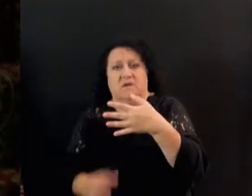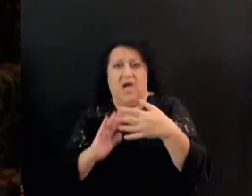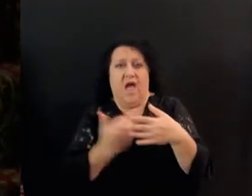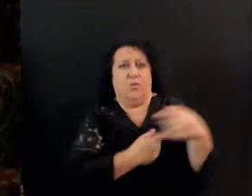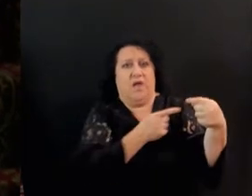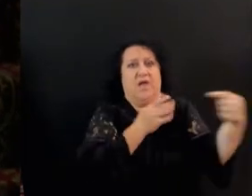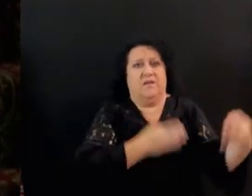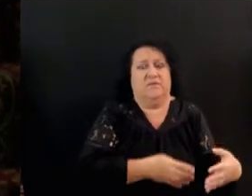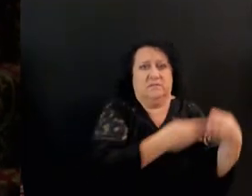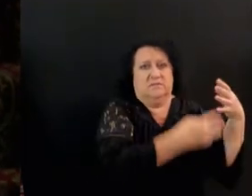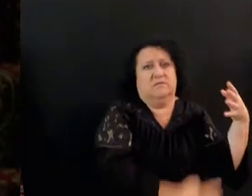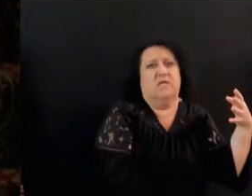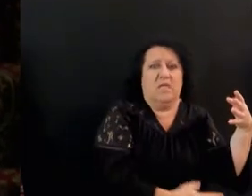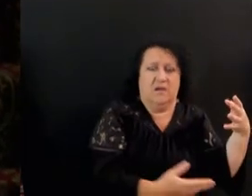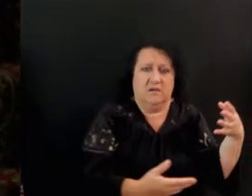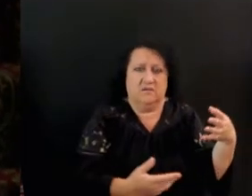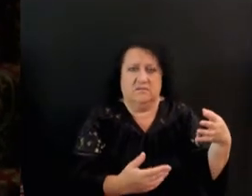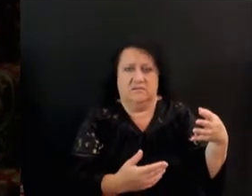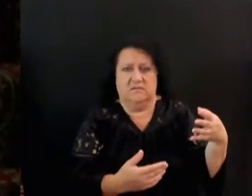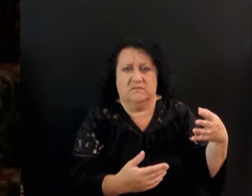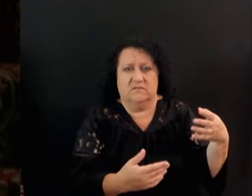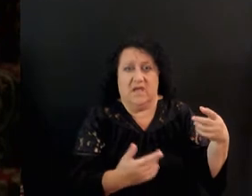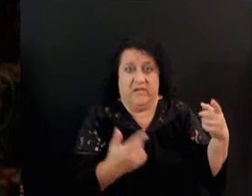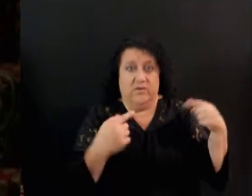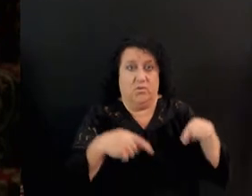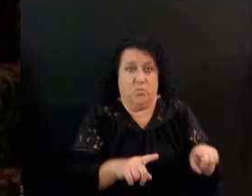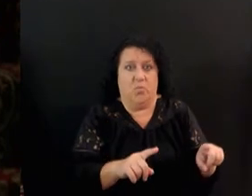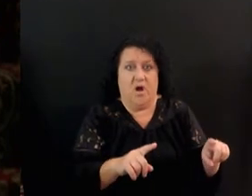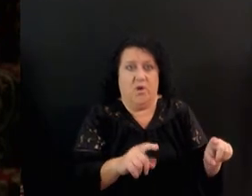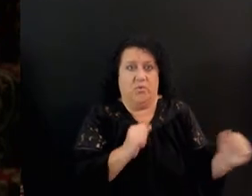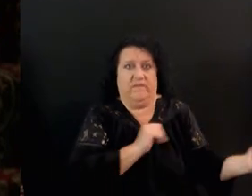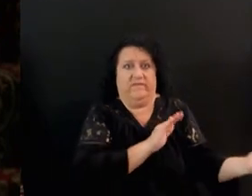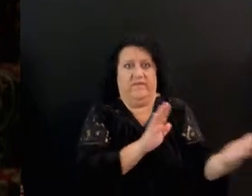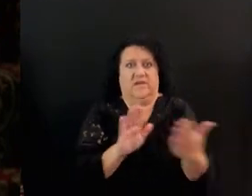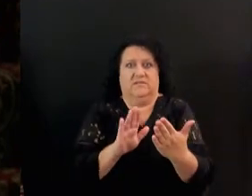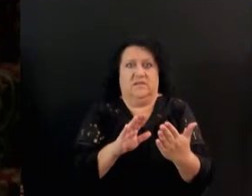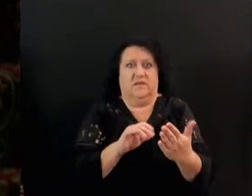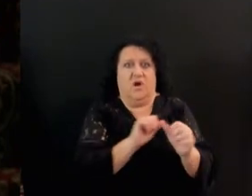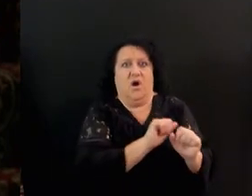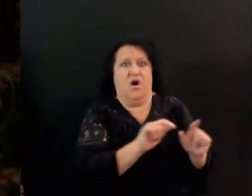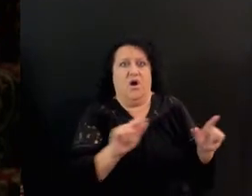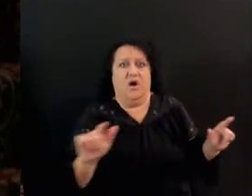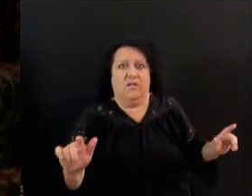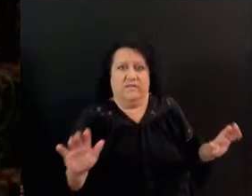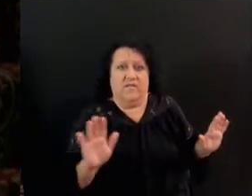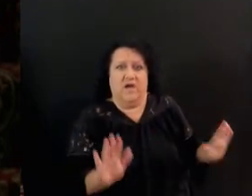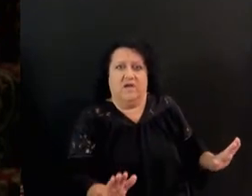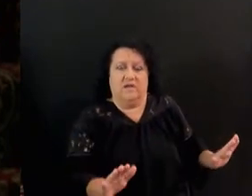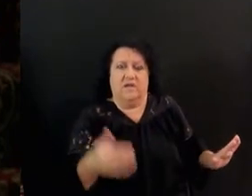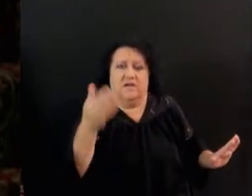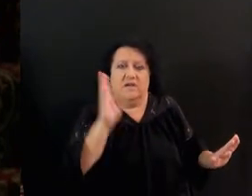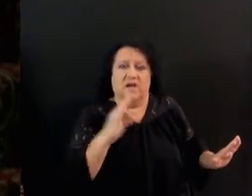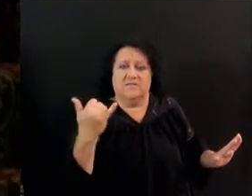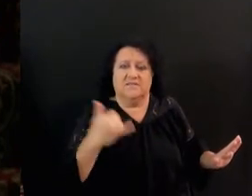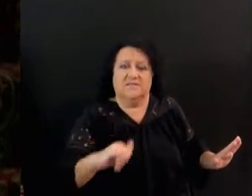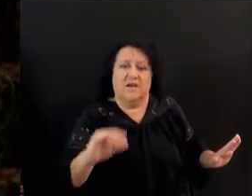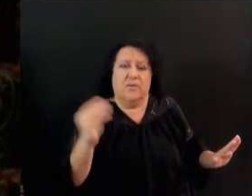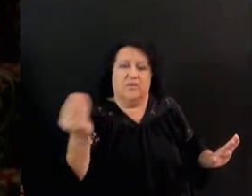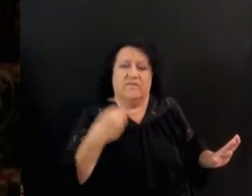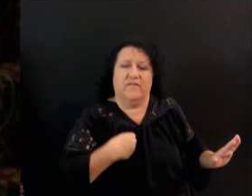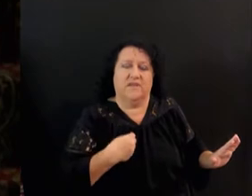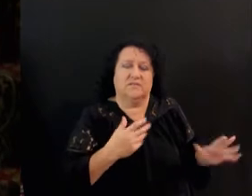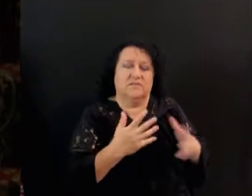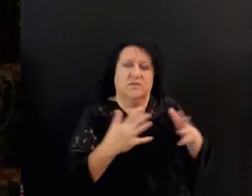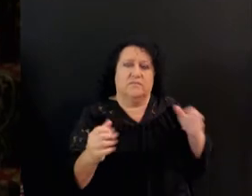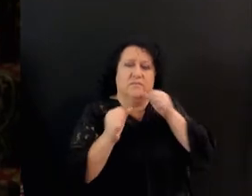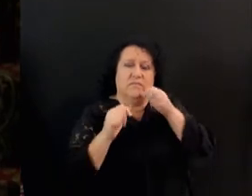enemies, God provides the ultimate hospitality. You anoint my head with oil. My cup,